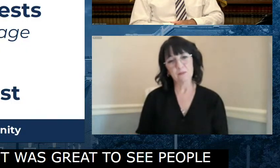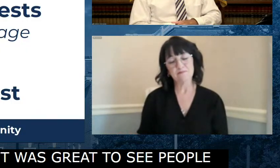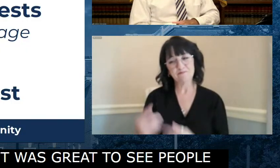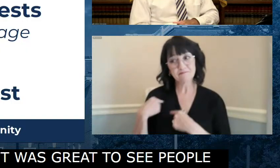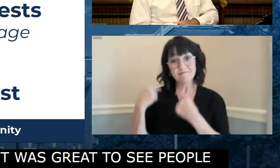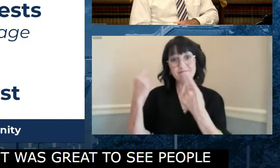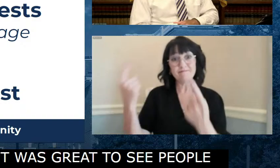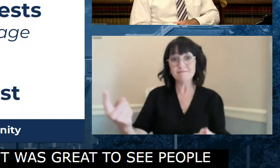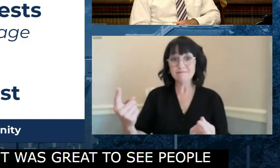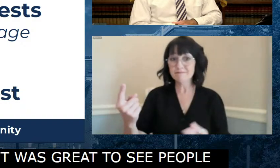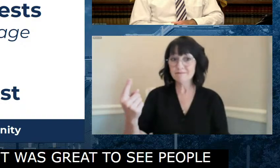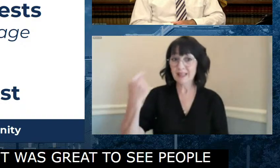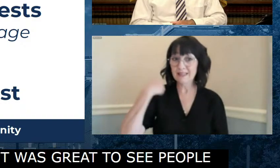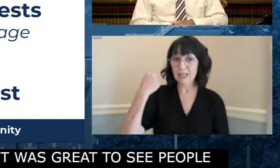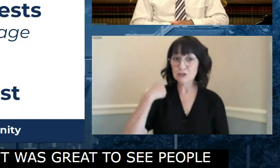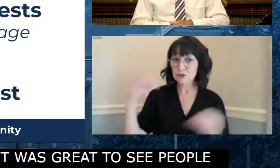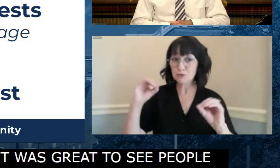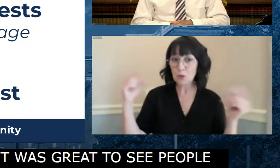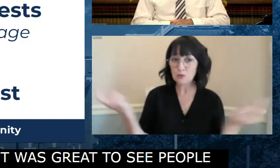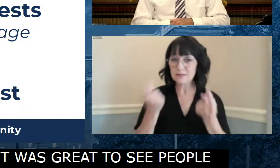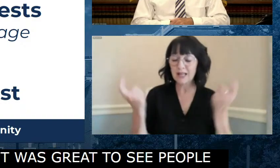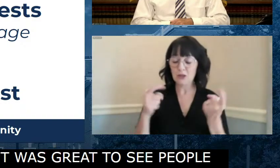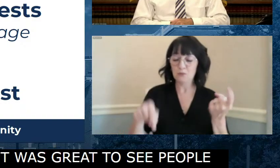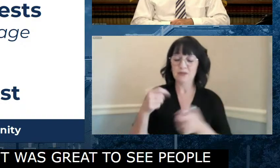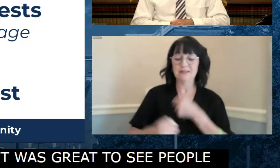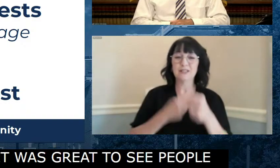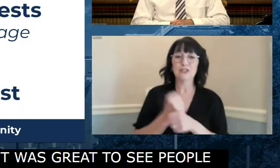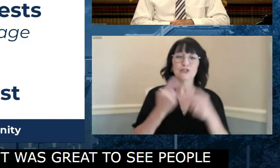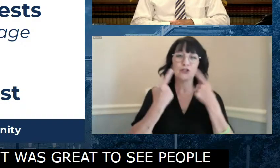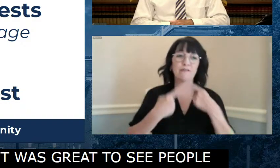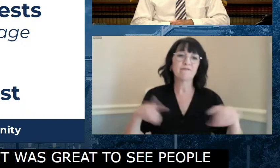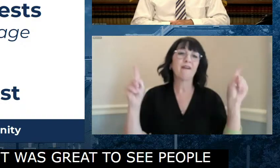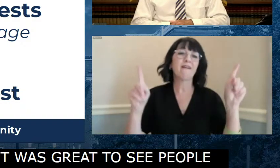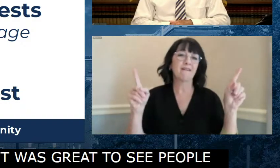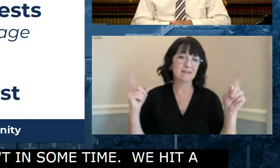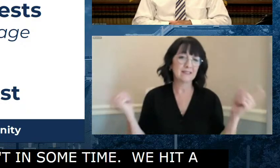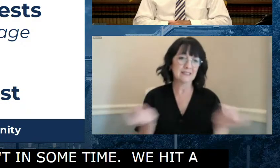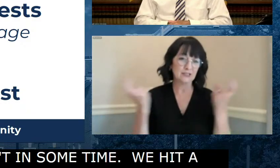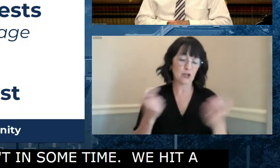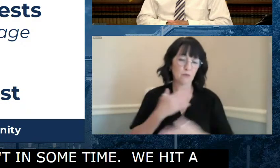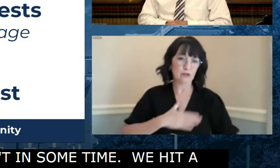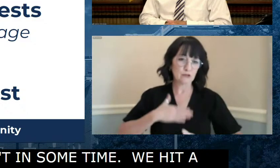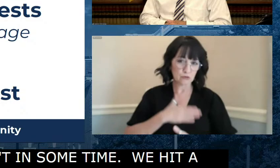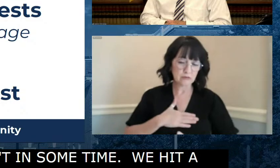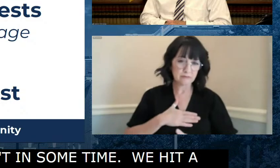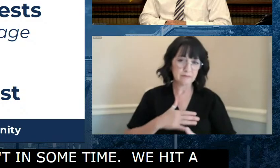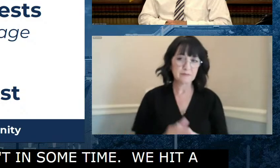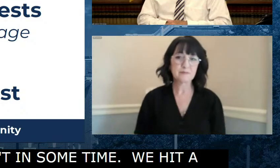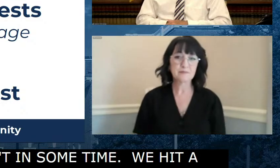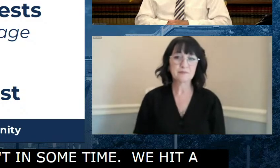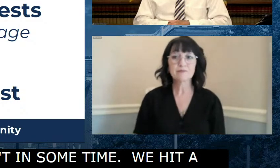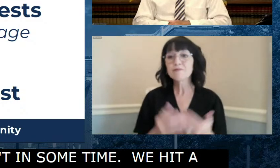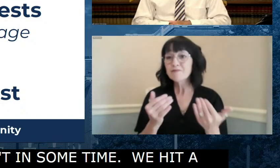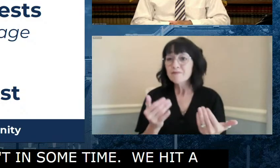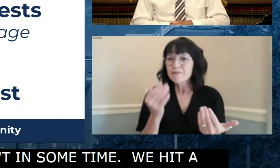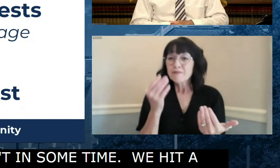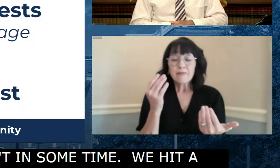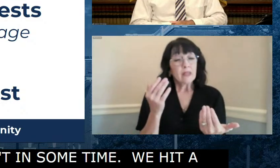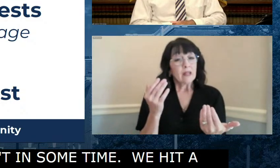update. We hit a low about 2 or 3 weeks ago on all of these measures. New cases on a